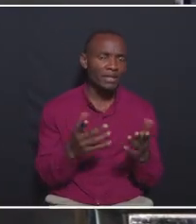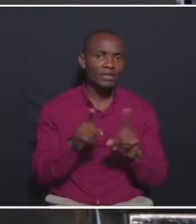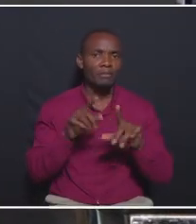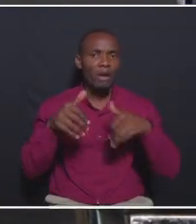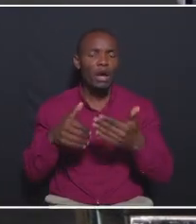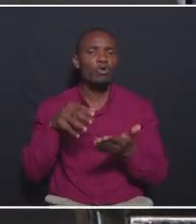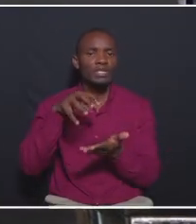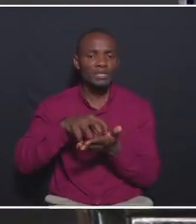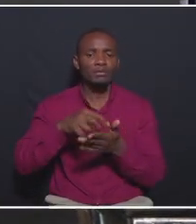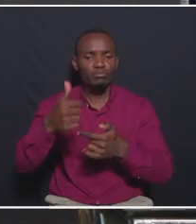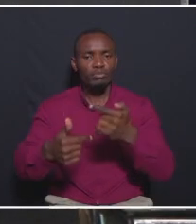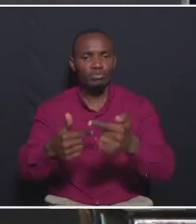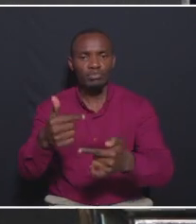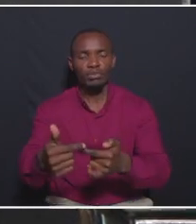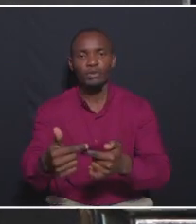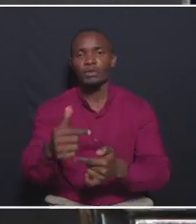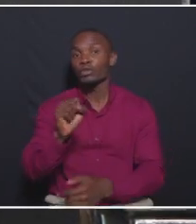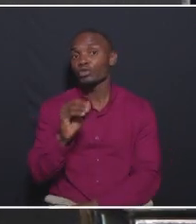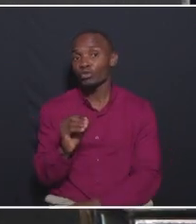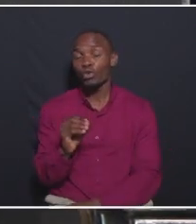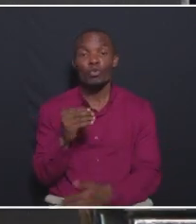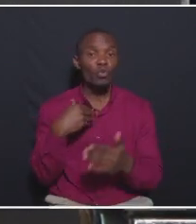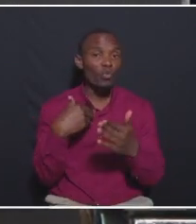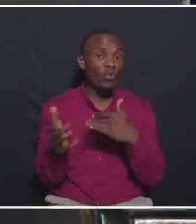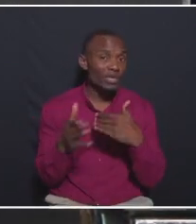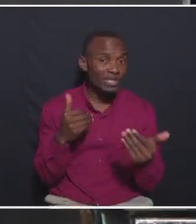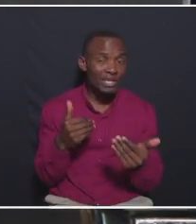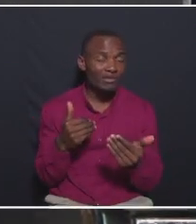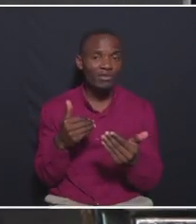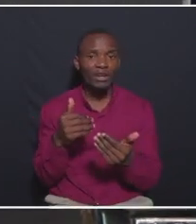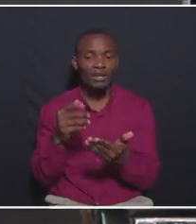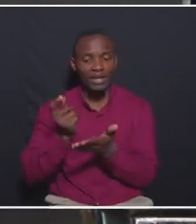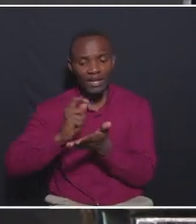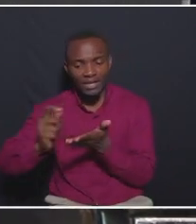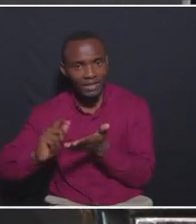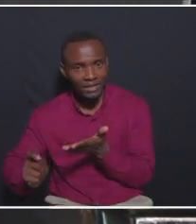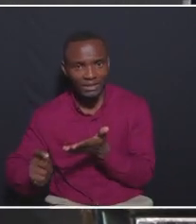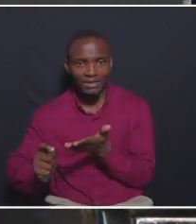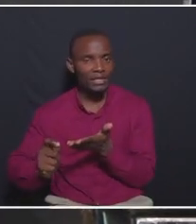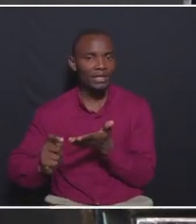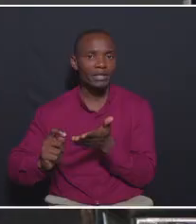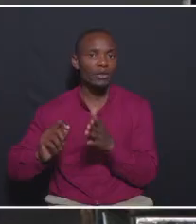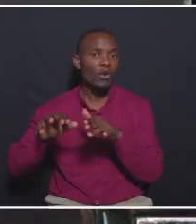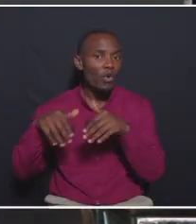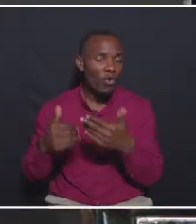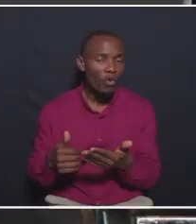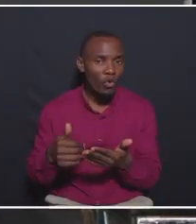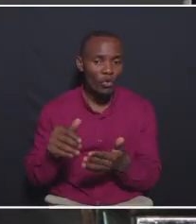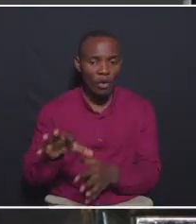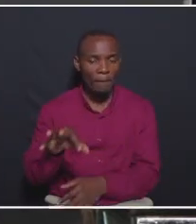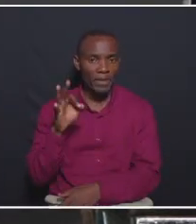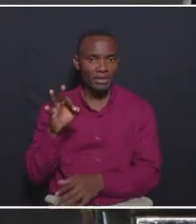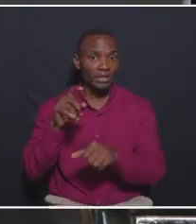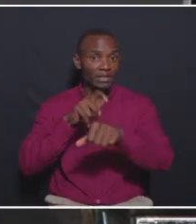everything. So whatever has been written, executed in production, when we